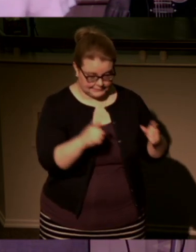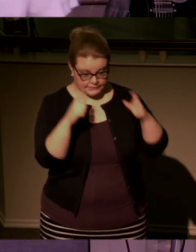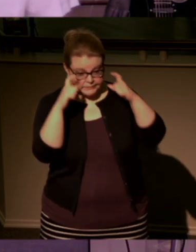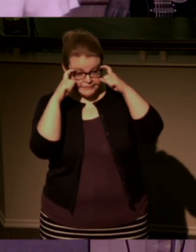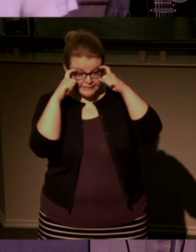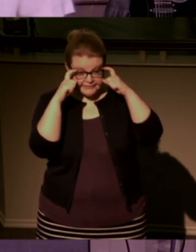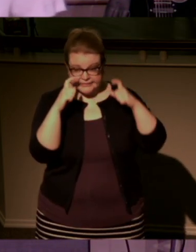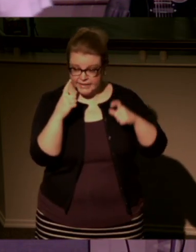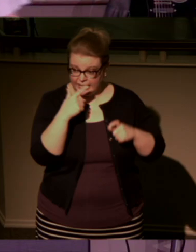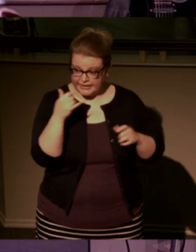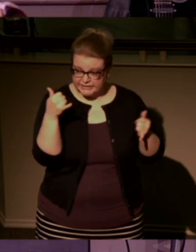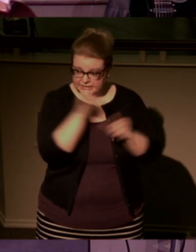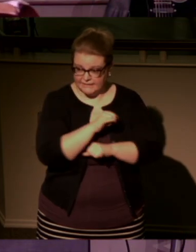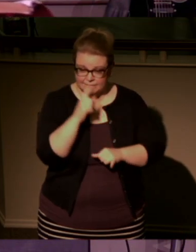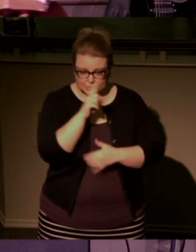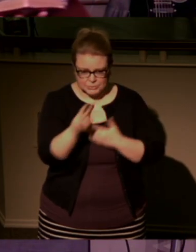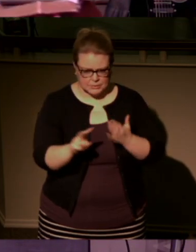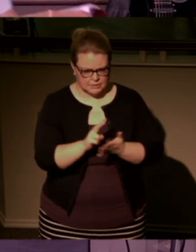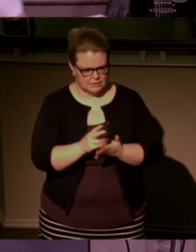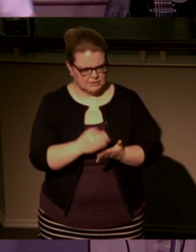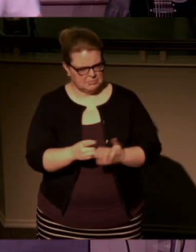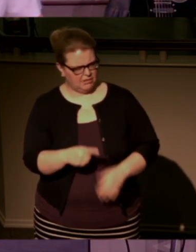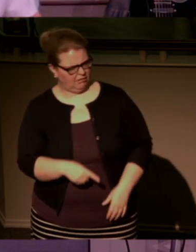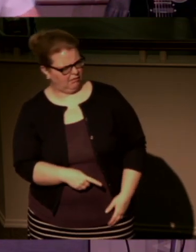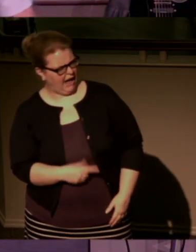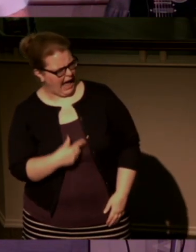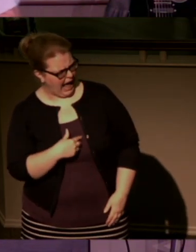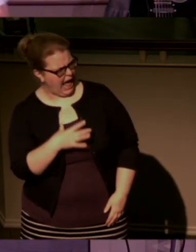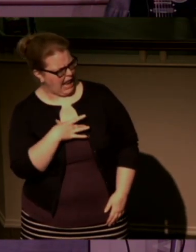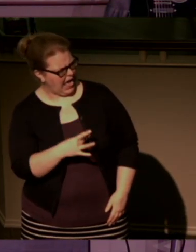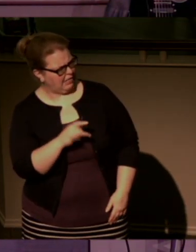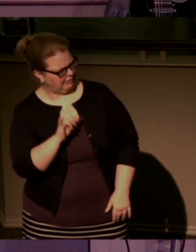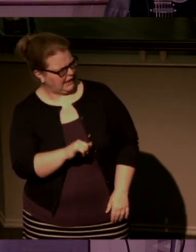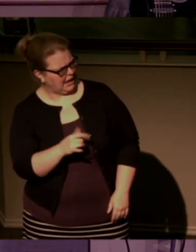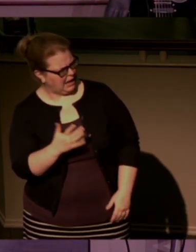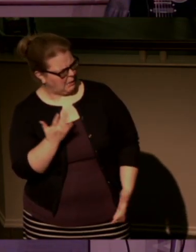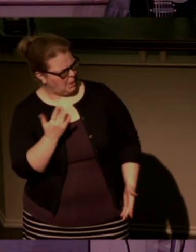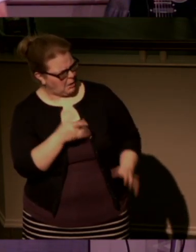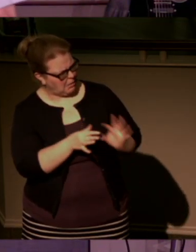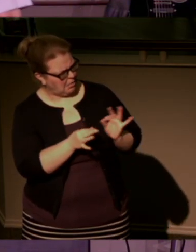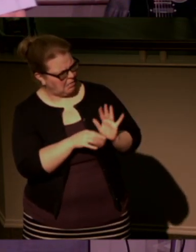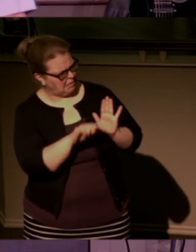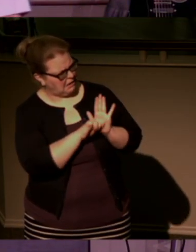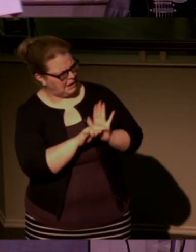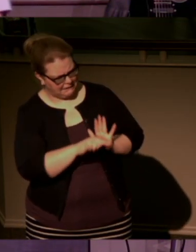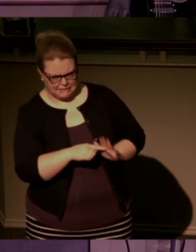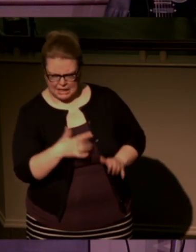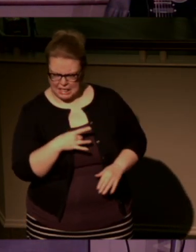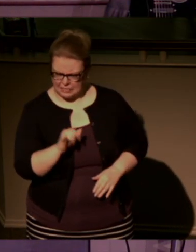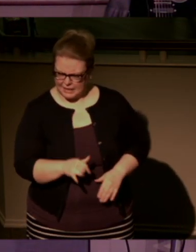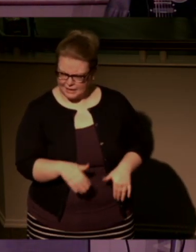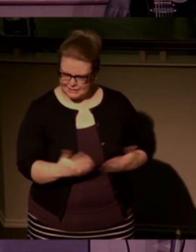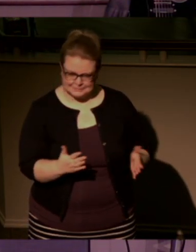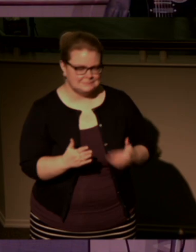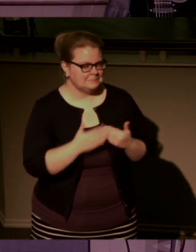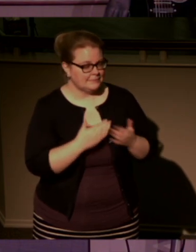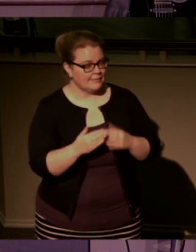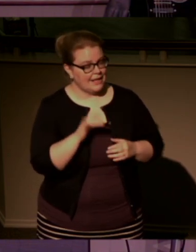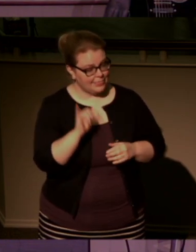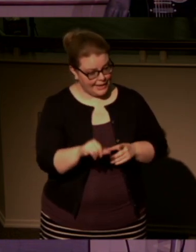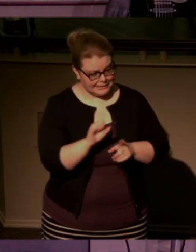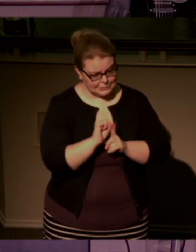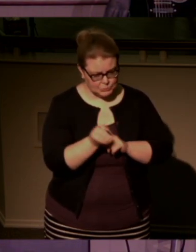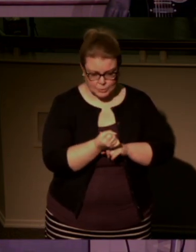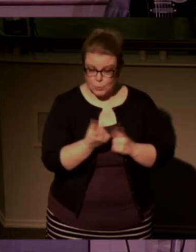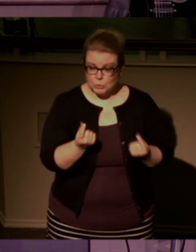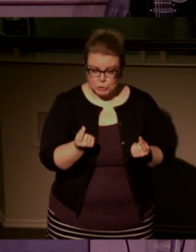for 2 hours. Some of you are feeling offended because you liked that era of movie making. And in those occasions, all